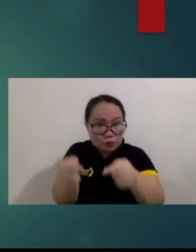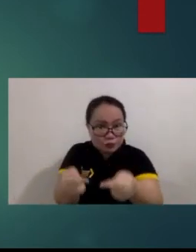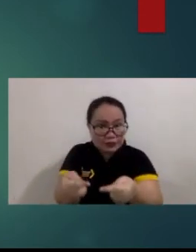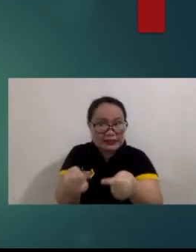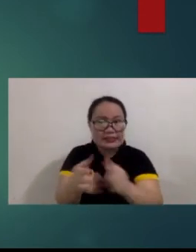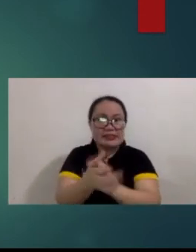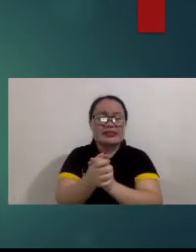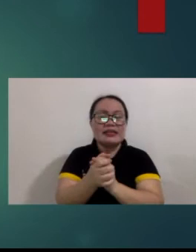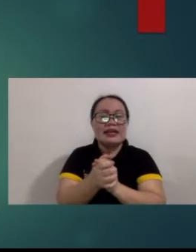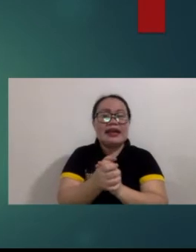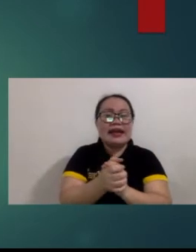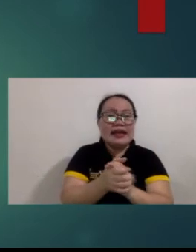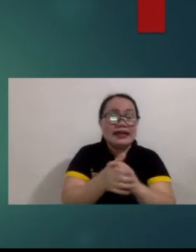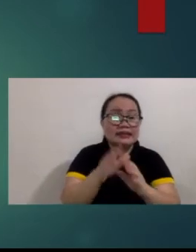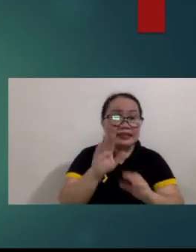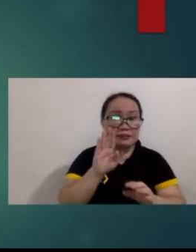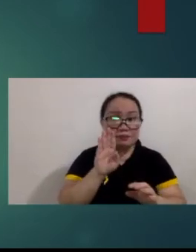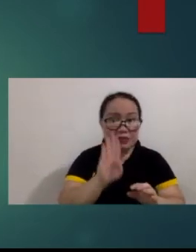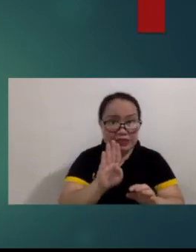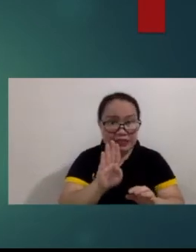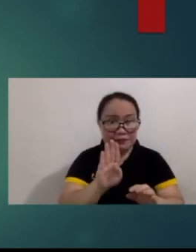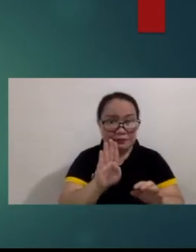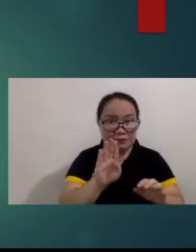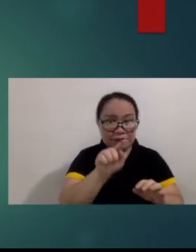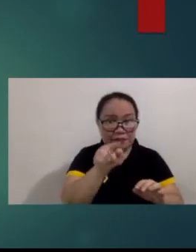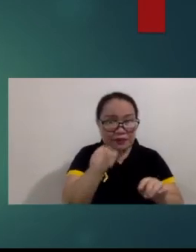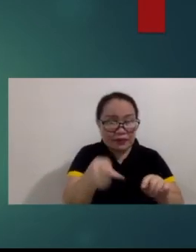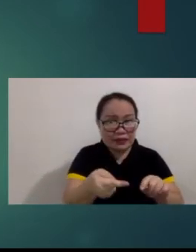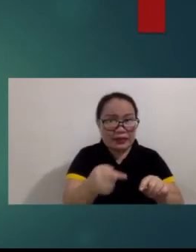enclose that with parentheses, and then b,